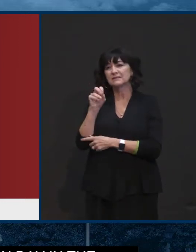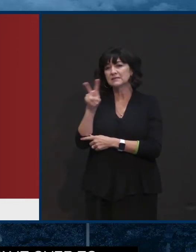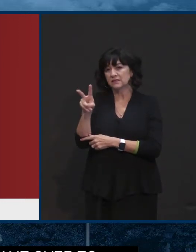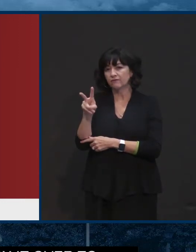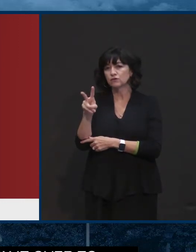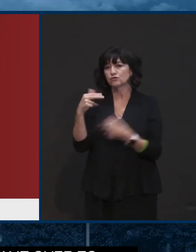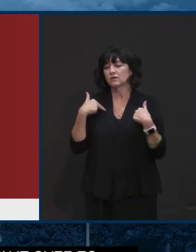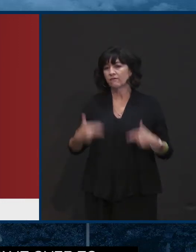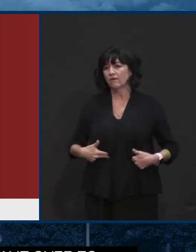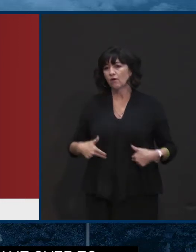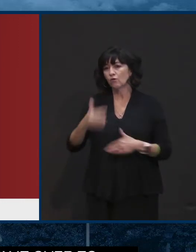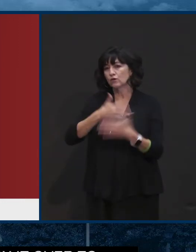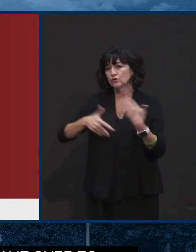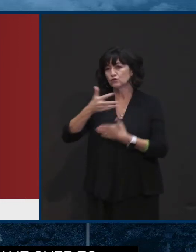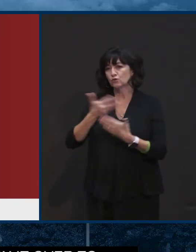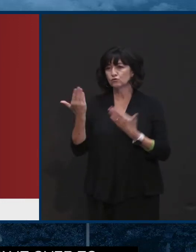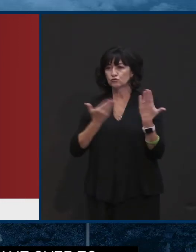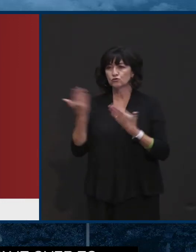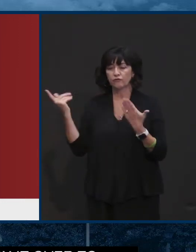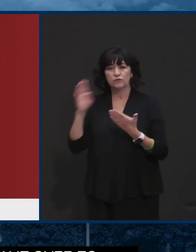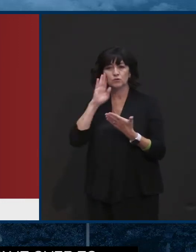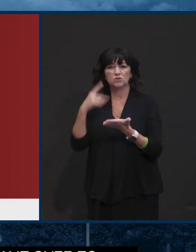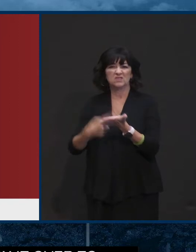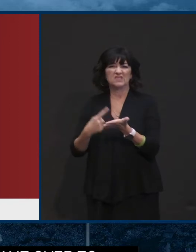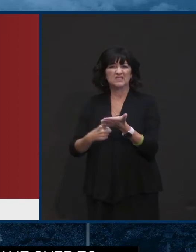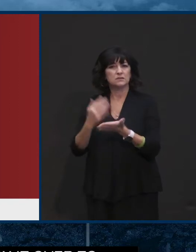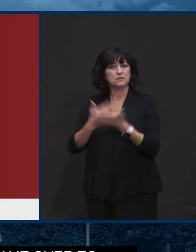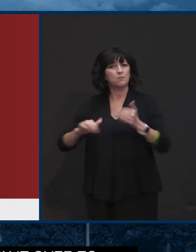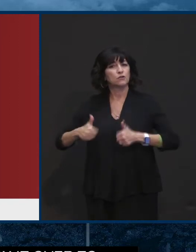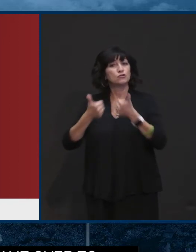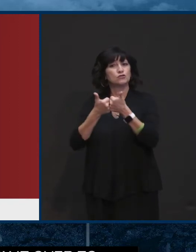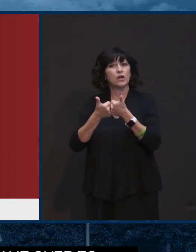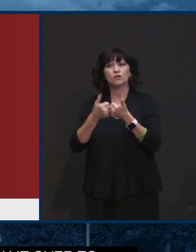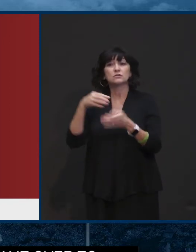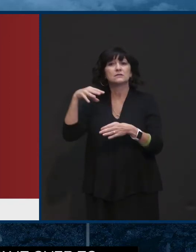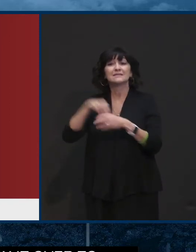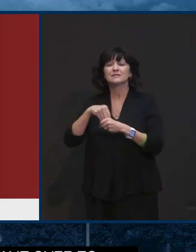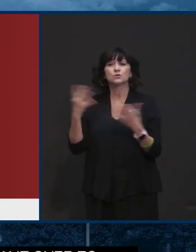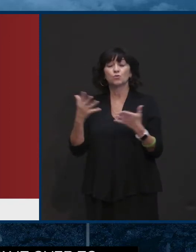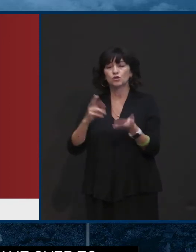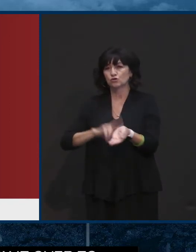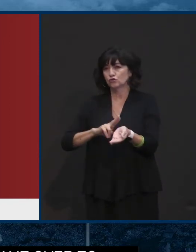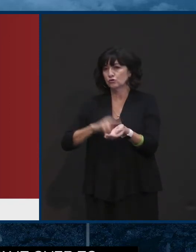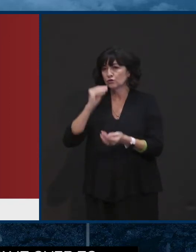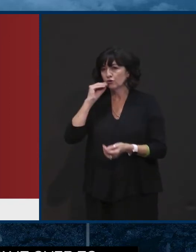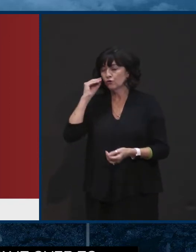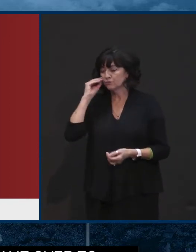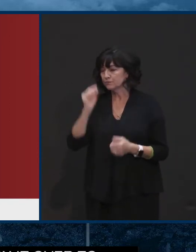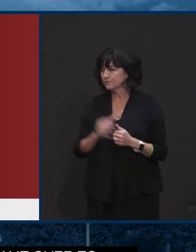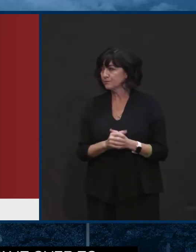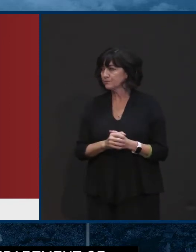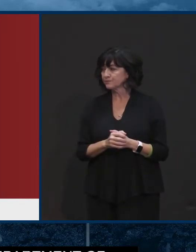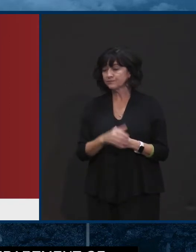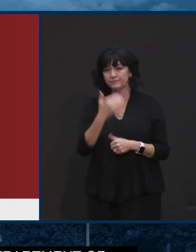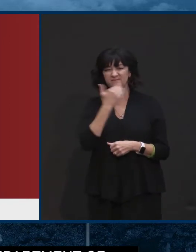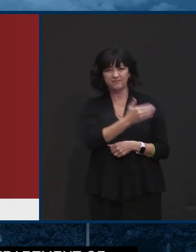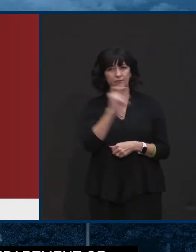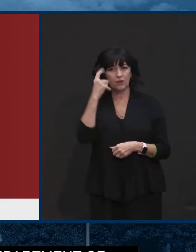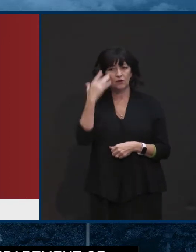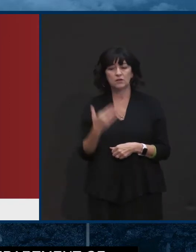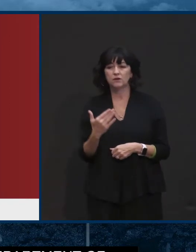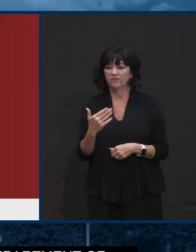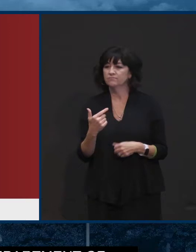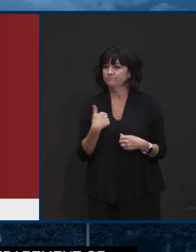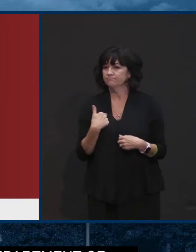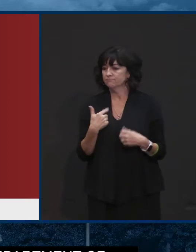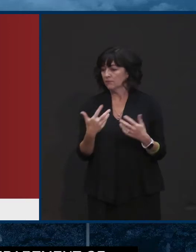the challenges of senior facilities and nursing homes. Thank you, Governor. Excuse me, and I want to start just a